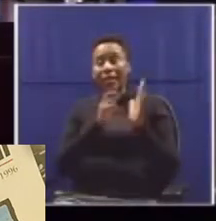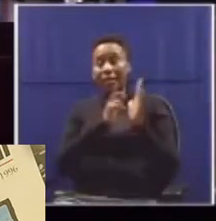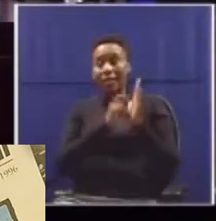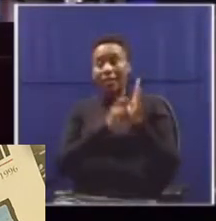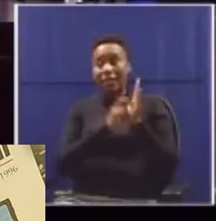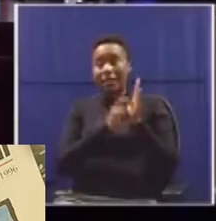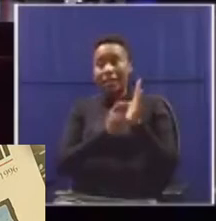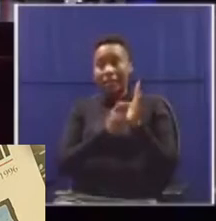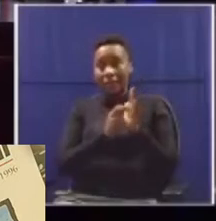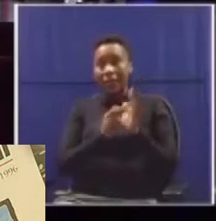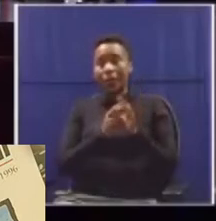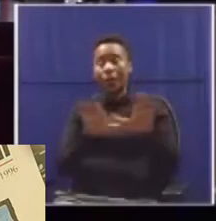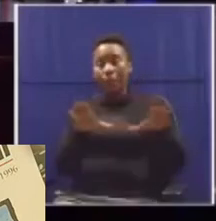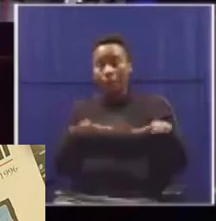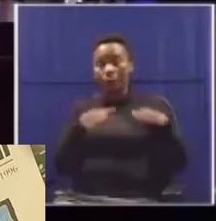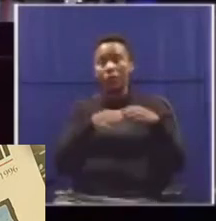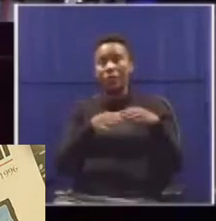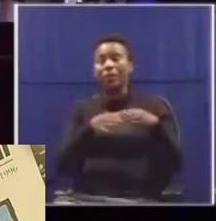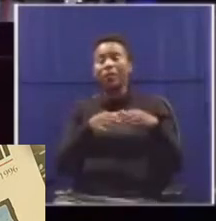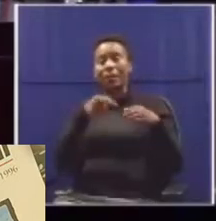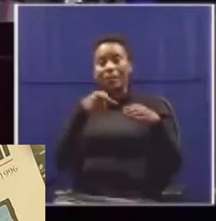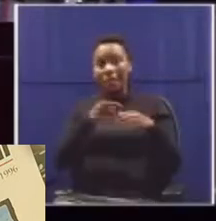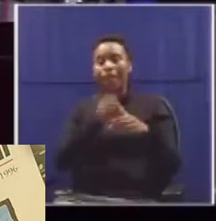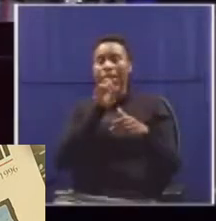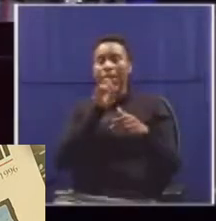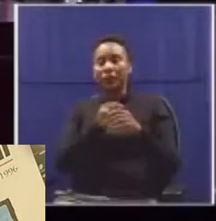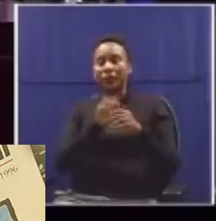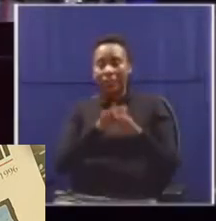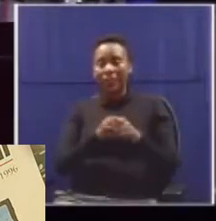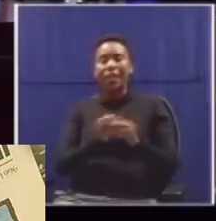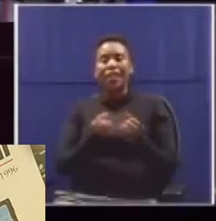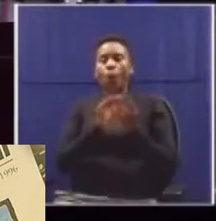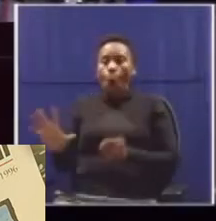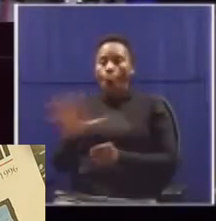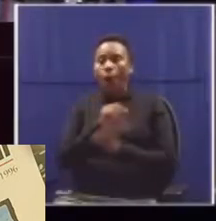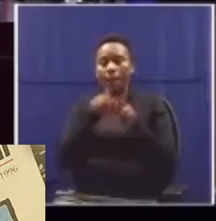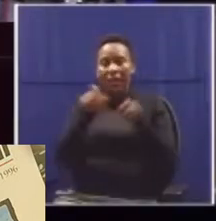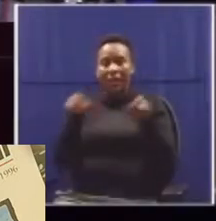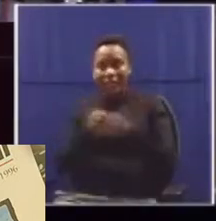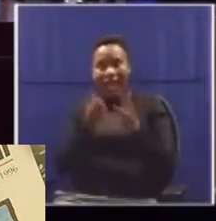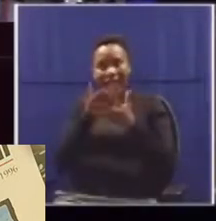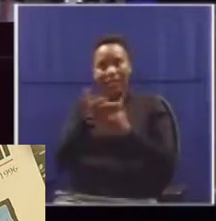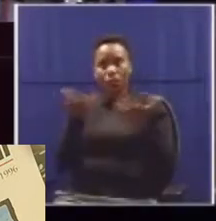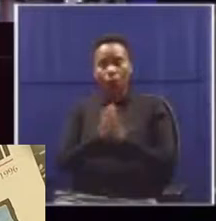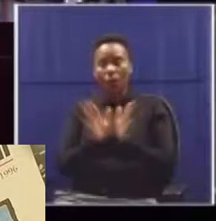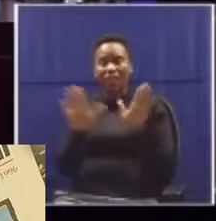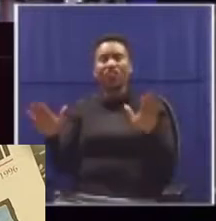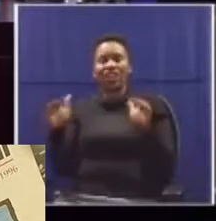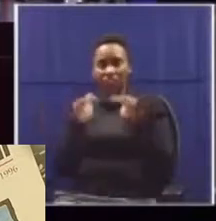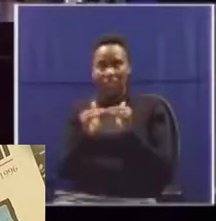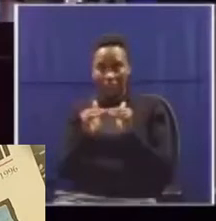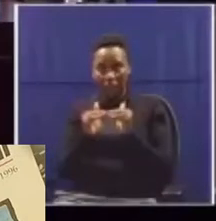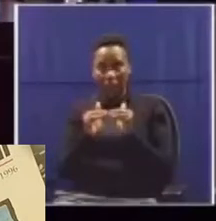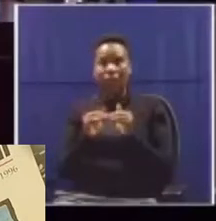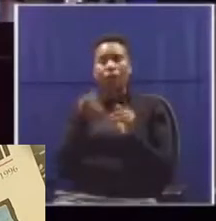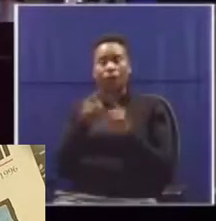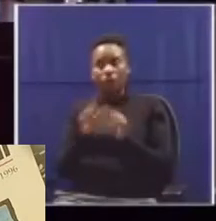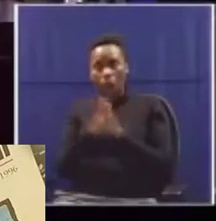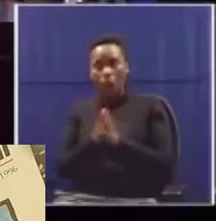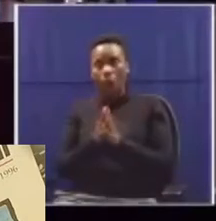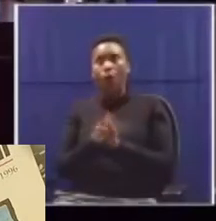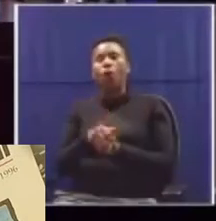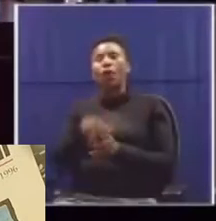citizens in the country of access to Justice are of around import to a legal system